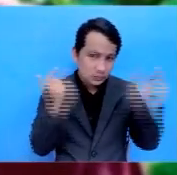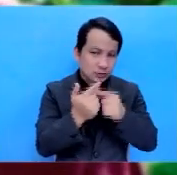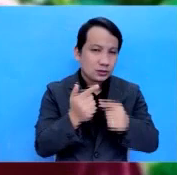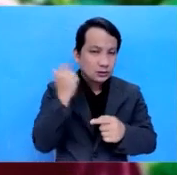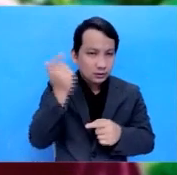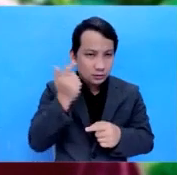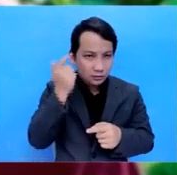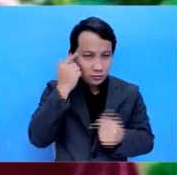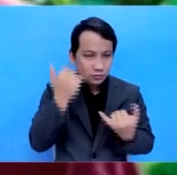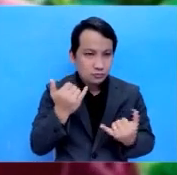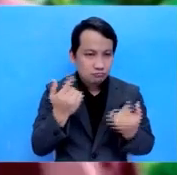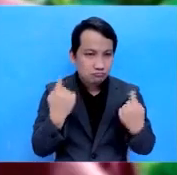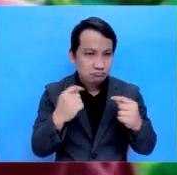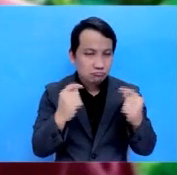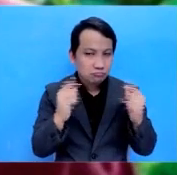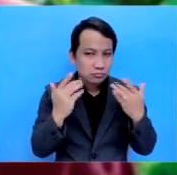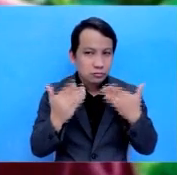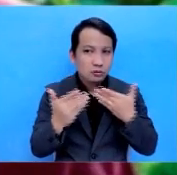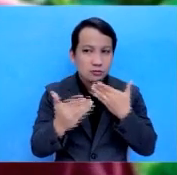this country because